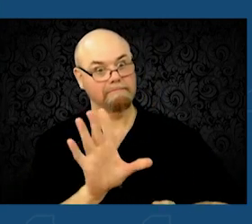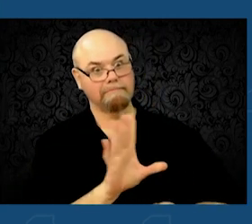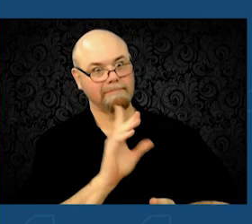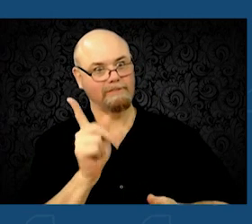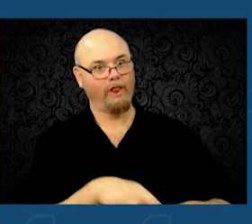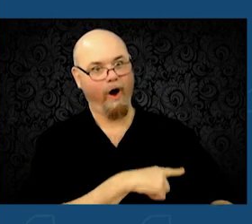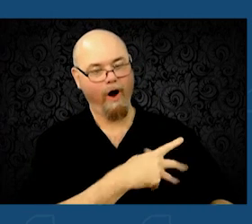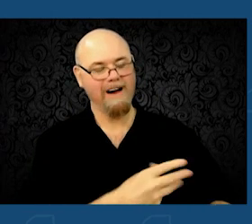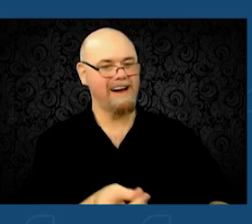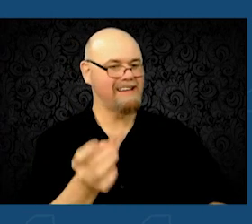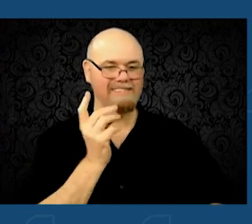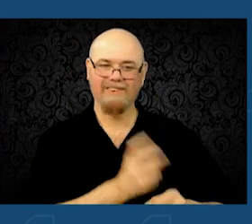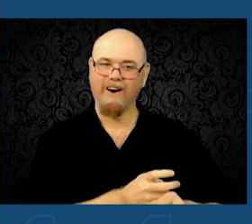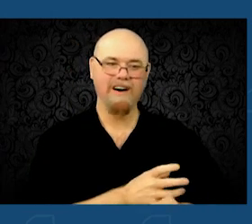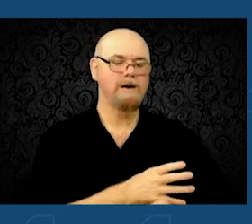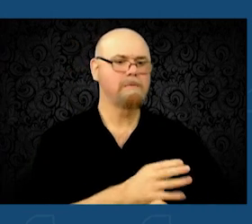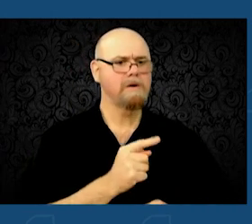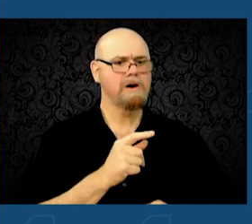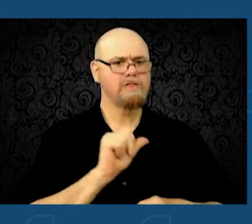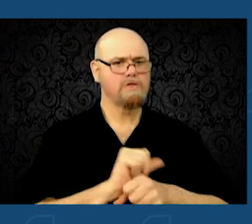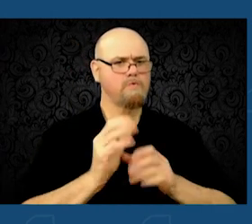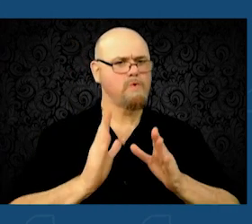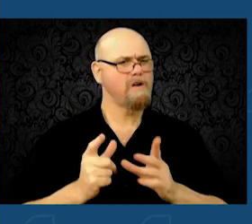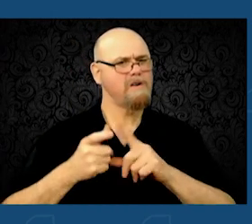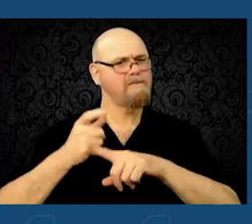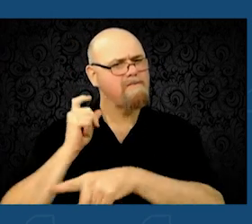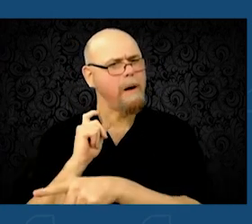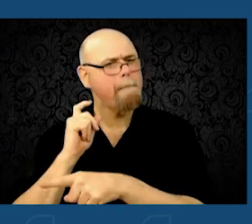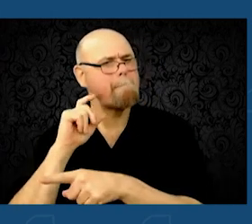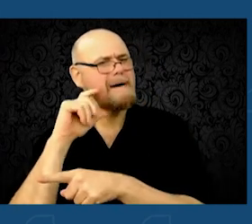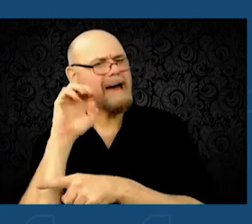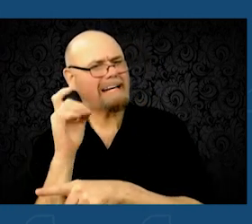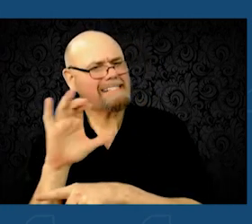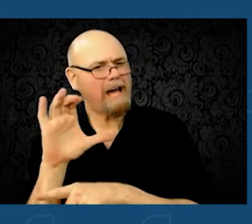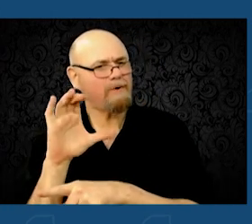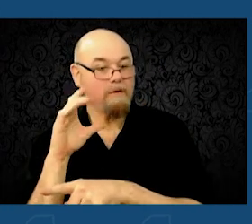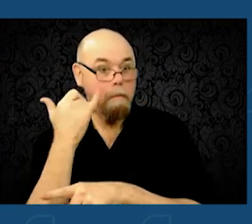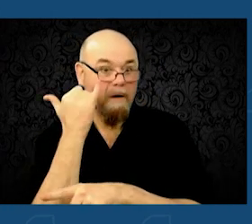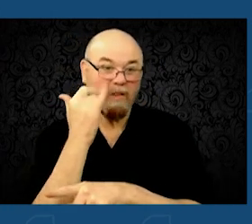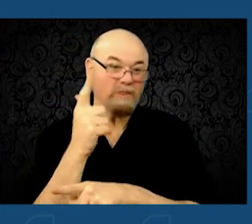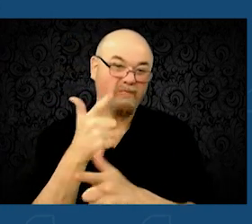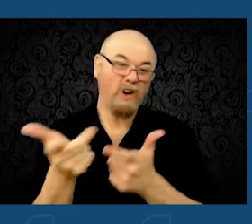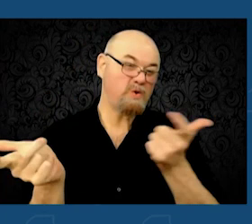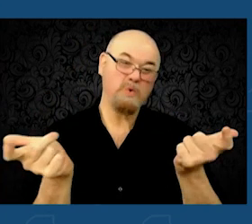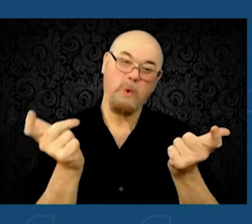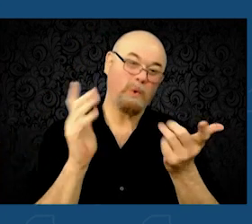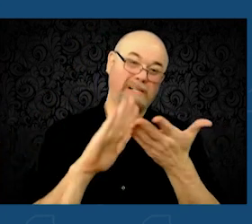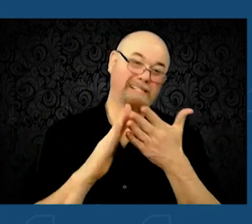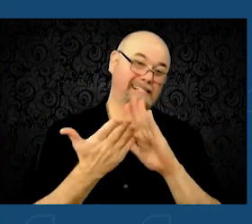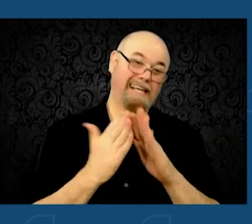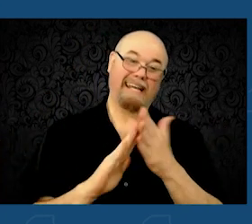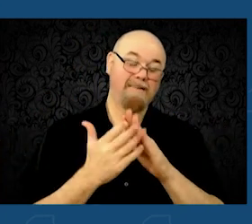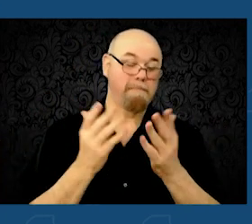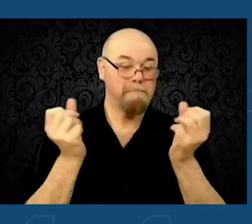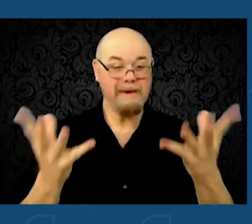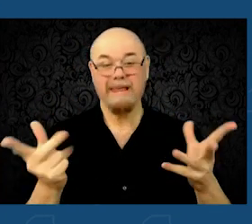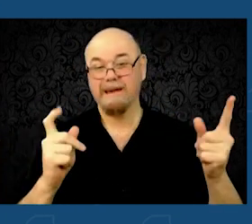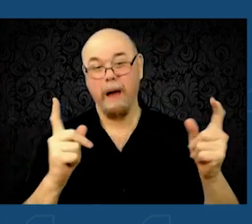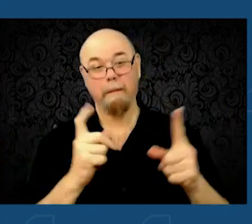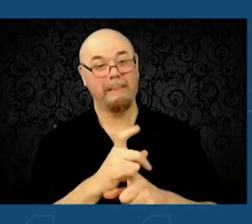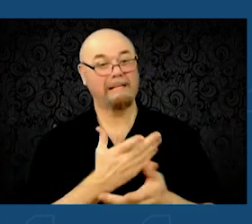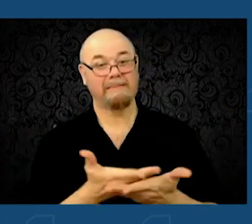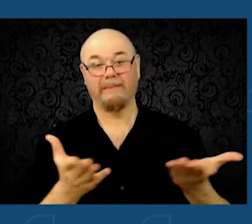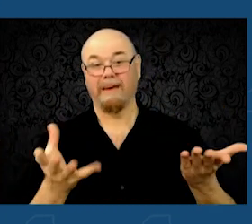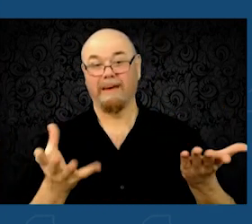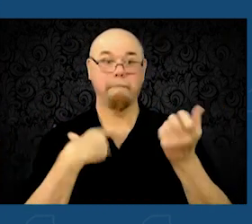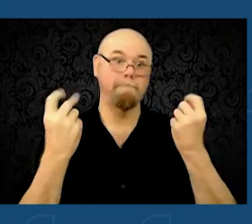is tough. There is a big city, Buffalo is a big, big city with a lot of complexities and a lot of things that constantly